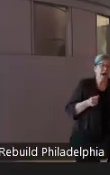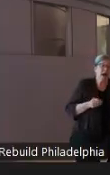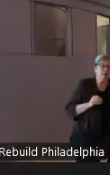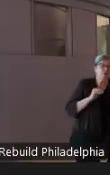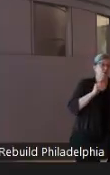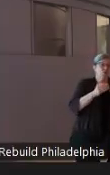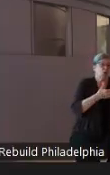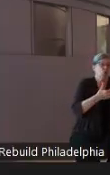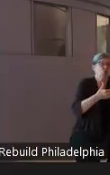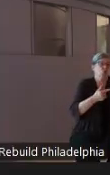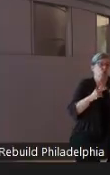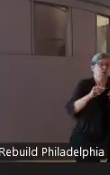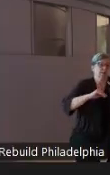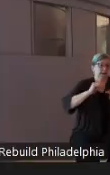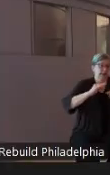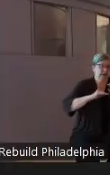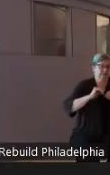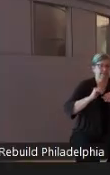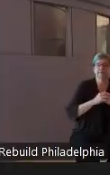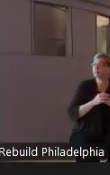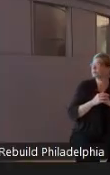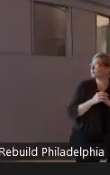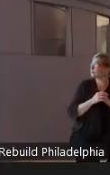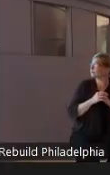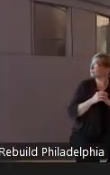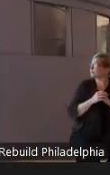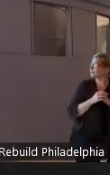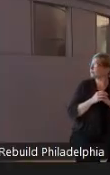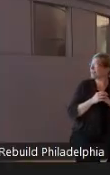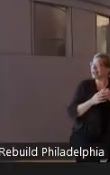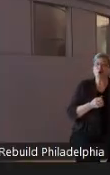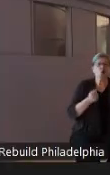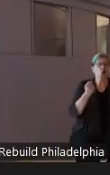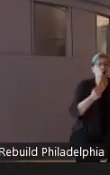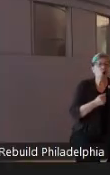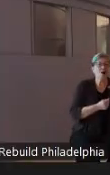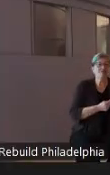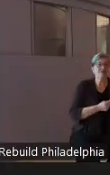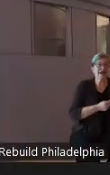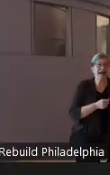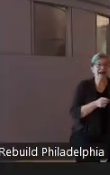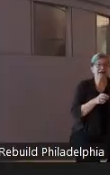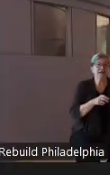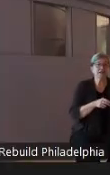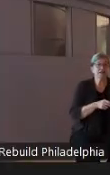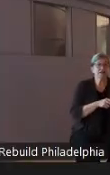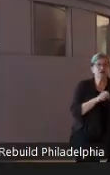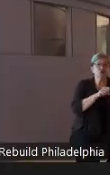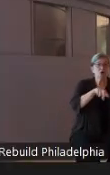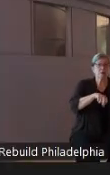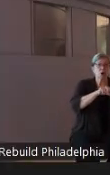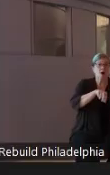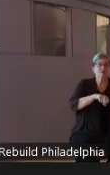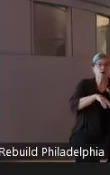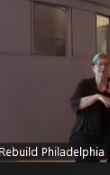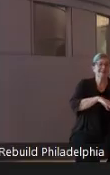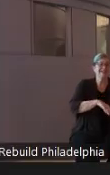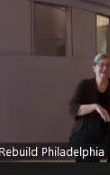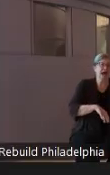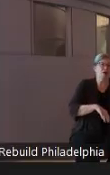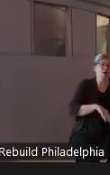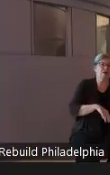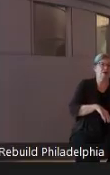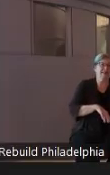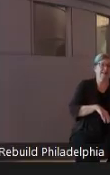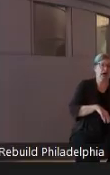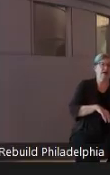to the building. And there is a car and van drop off on the south side of the building, closer to